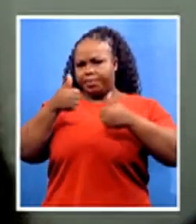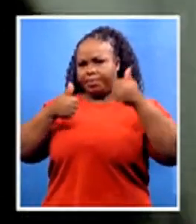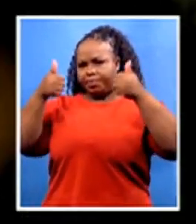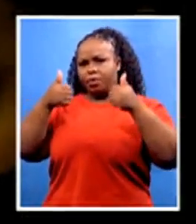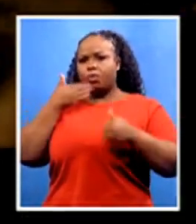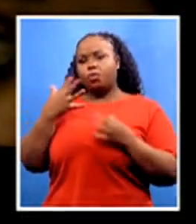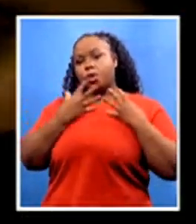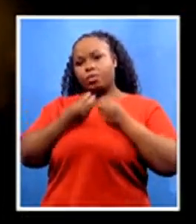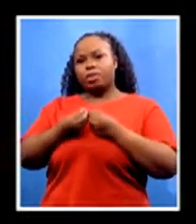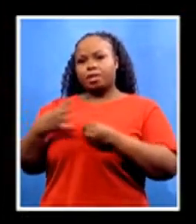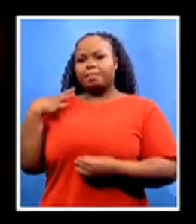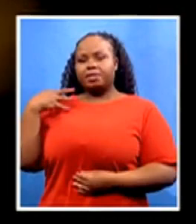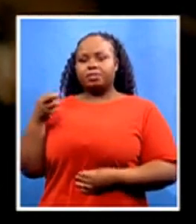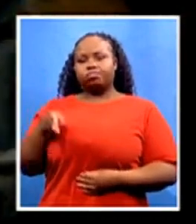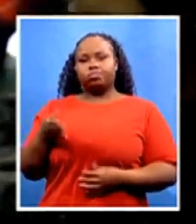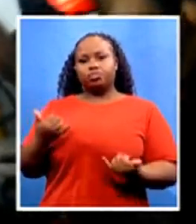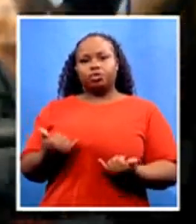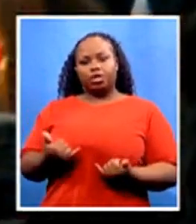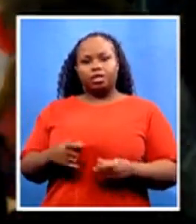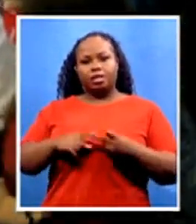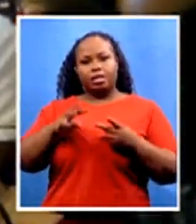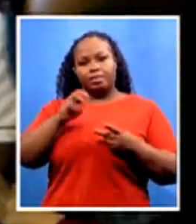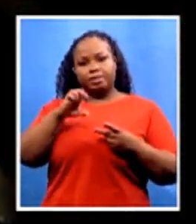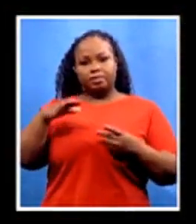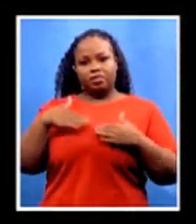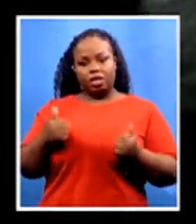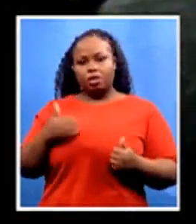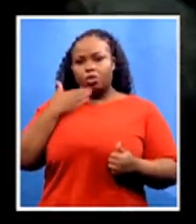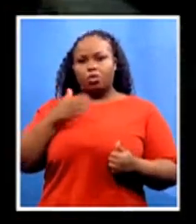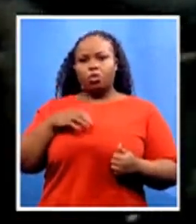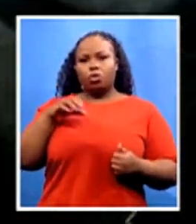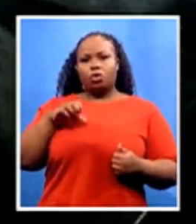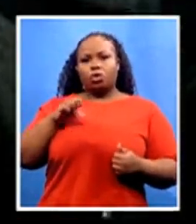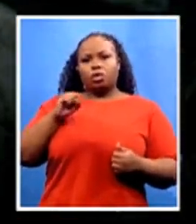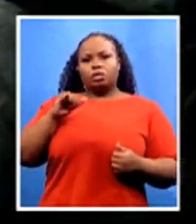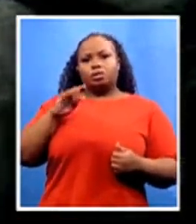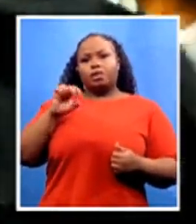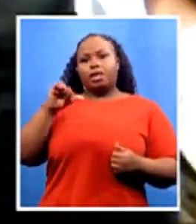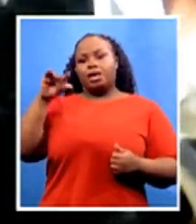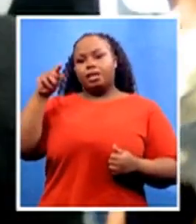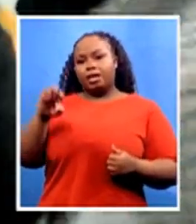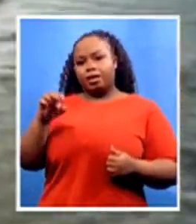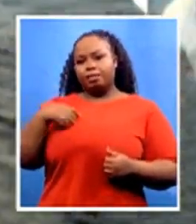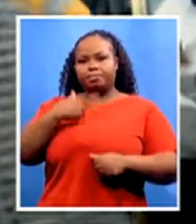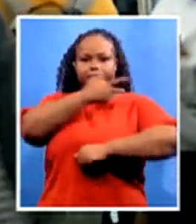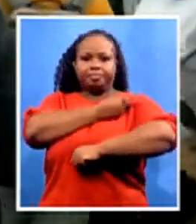the MEC of Health, Nomagugu Simelane, will be vaccinated. As you can see, they're going into a